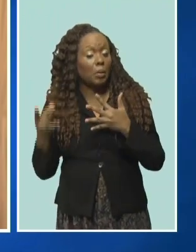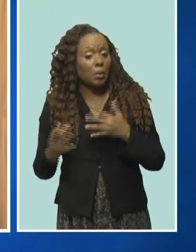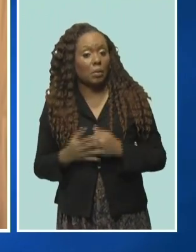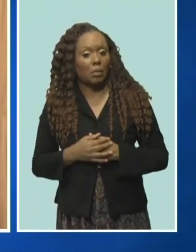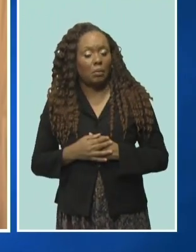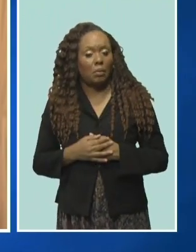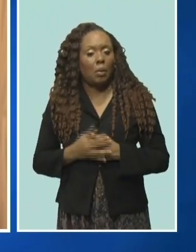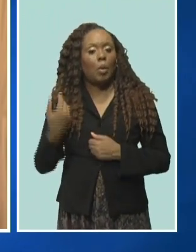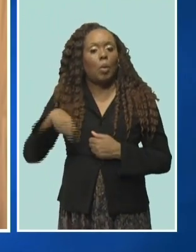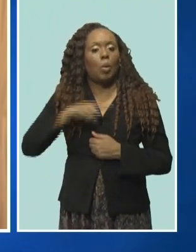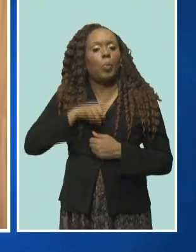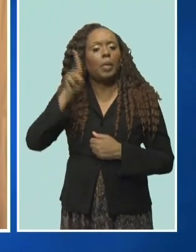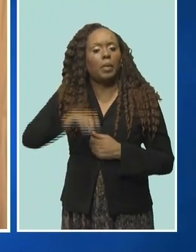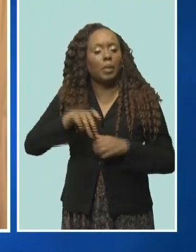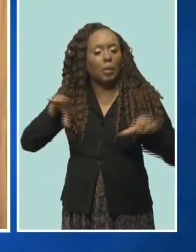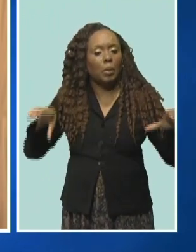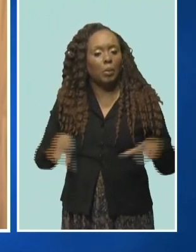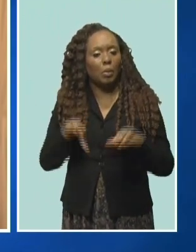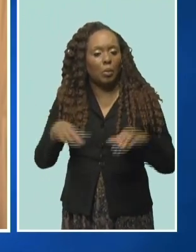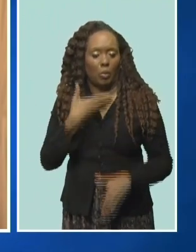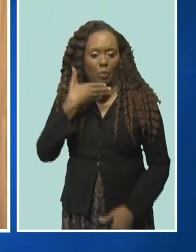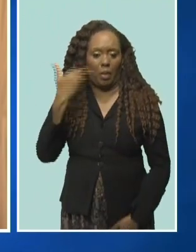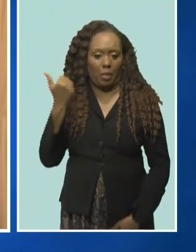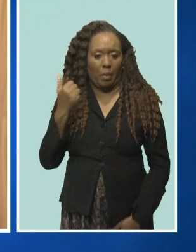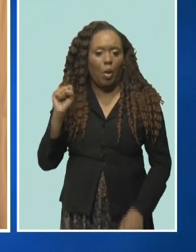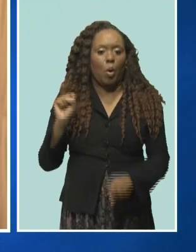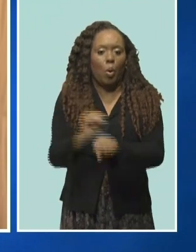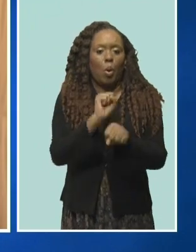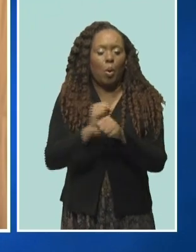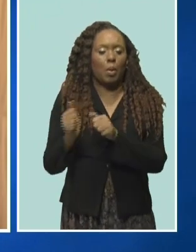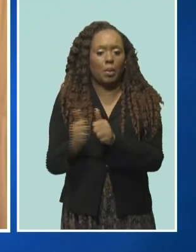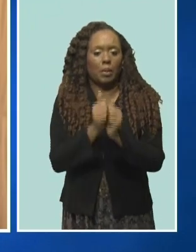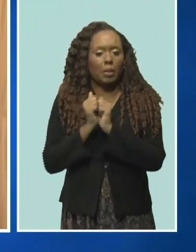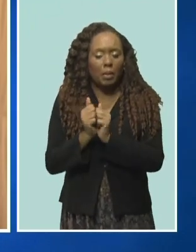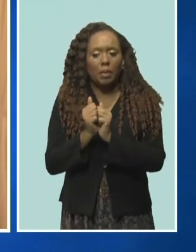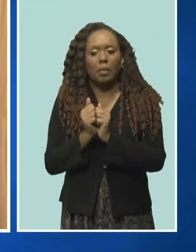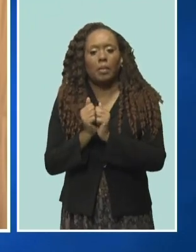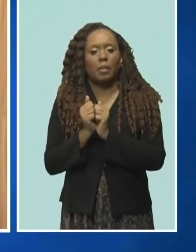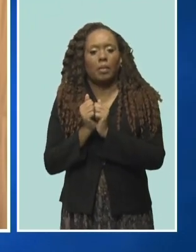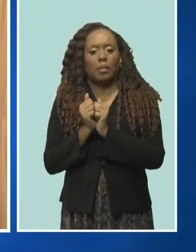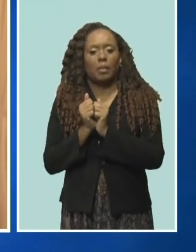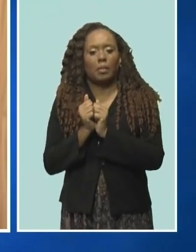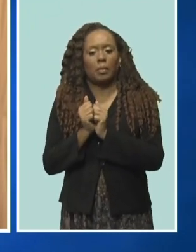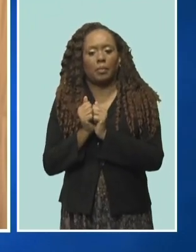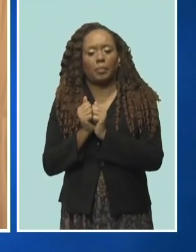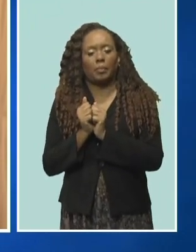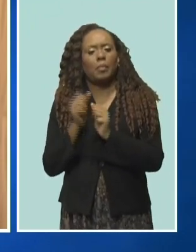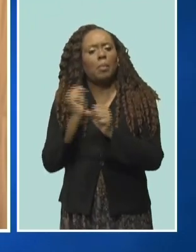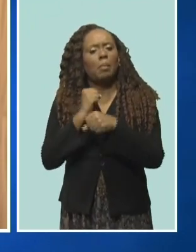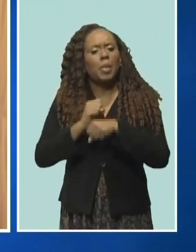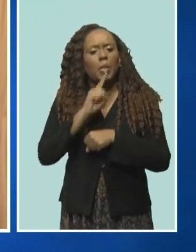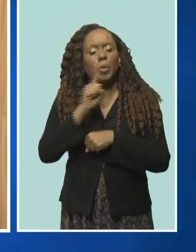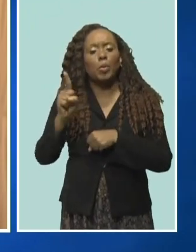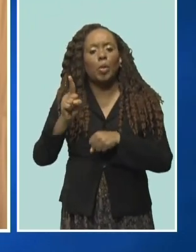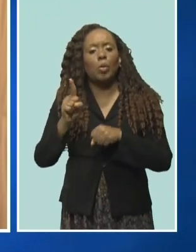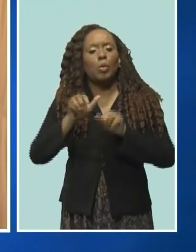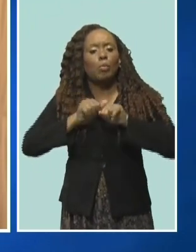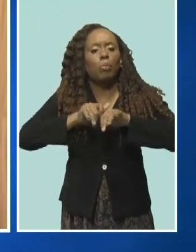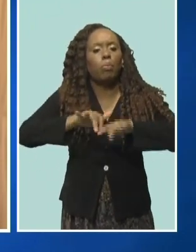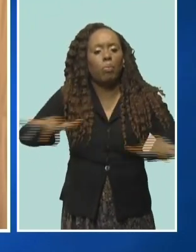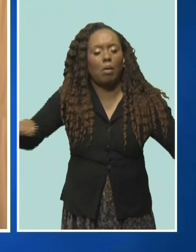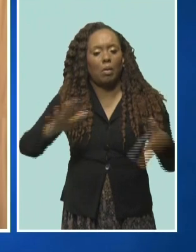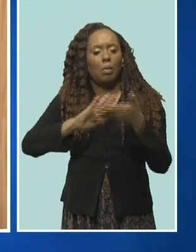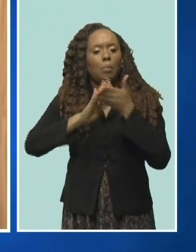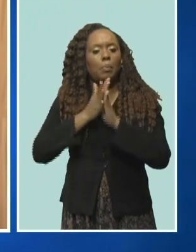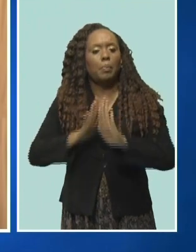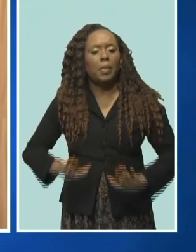us do better. Let us step up together and work with one another to do better and to keep the common peace and to love and respect